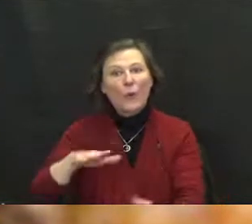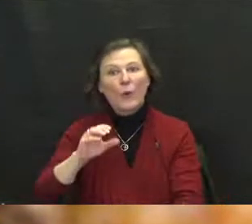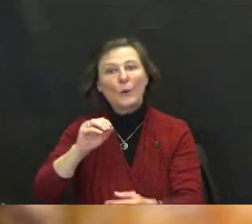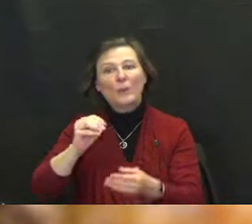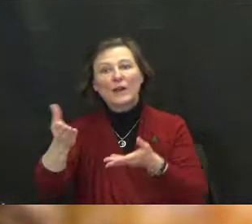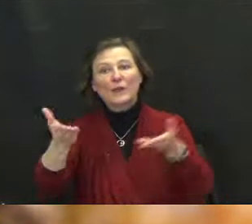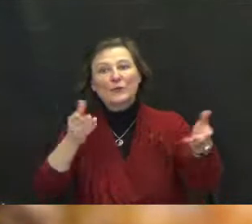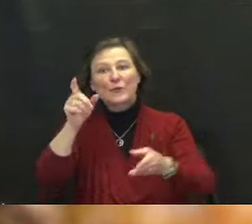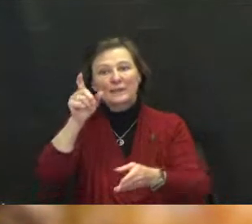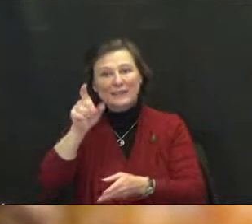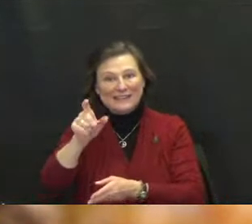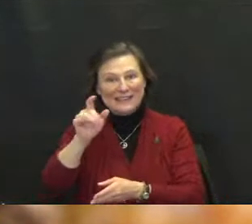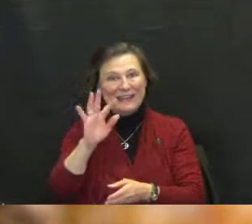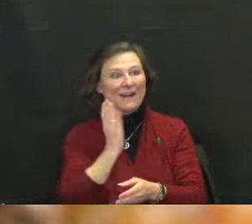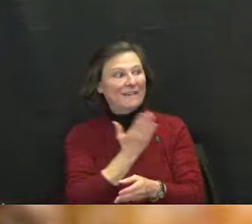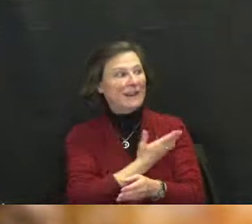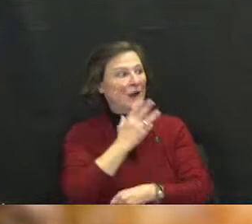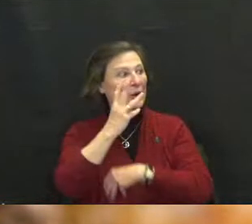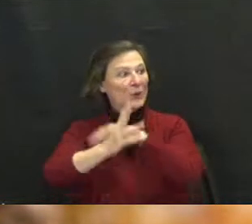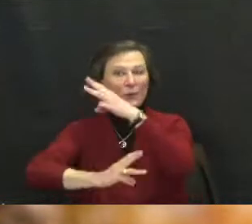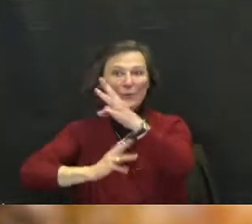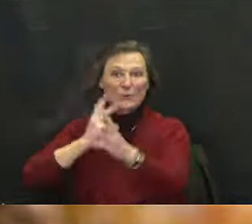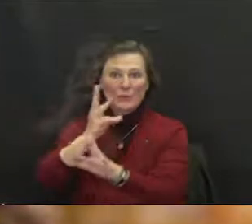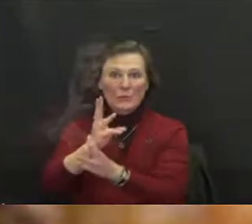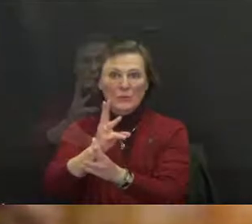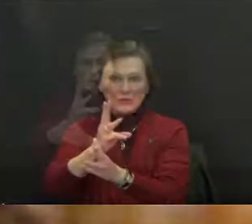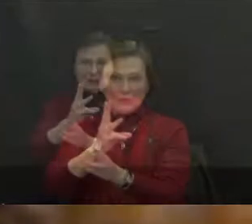and serve the needs of our world.